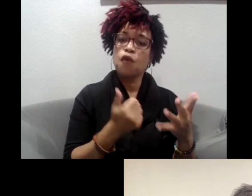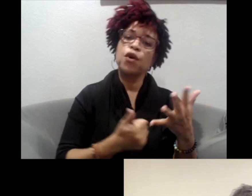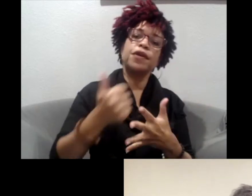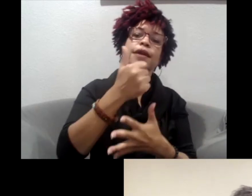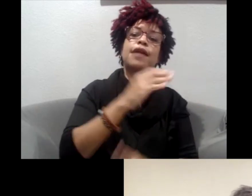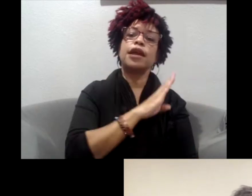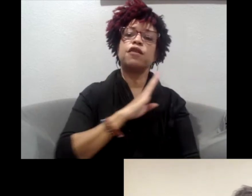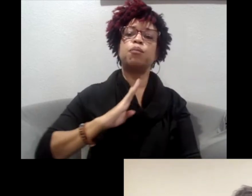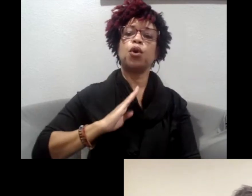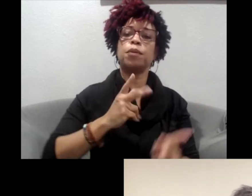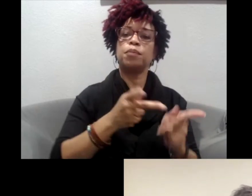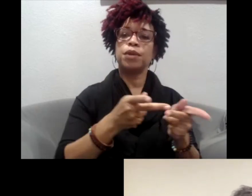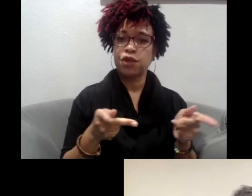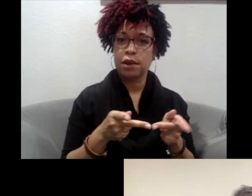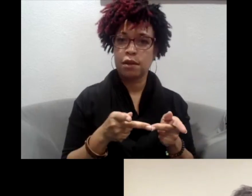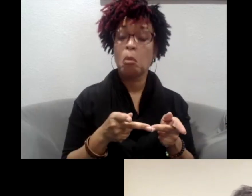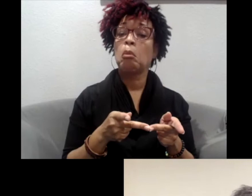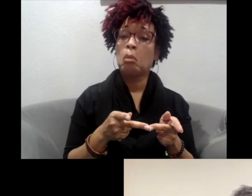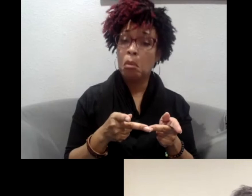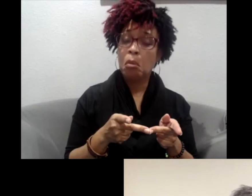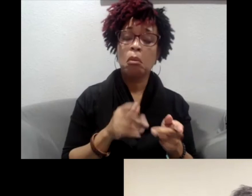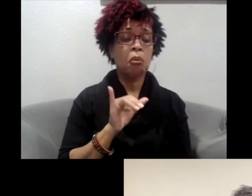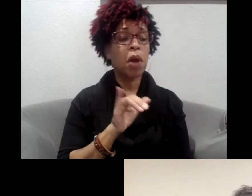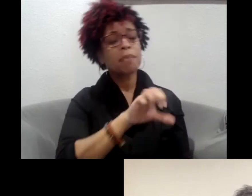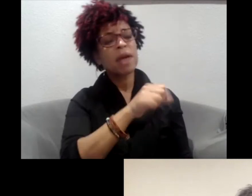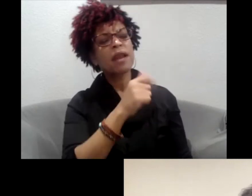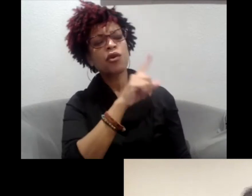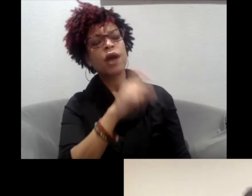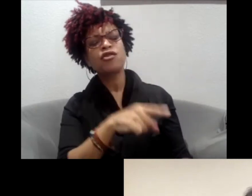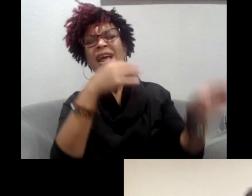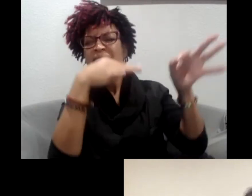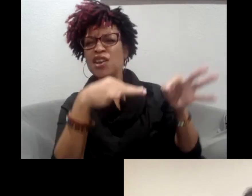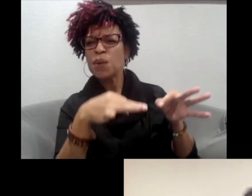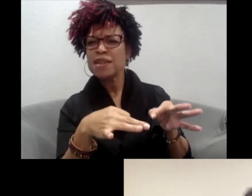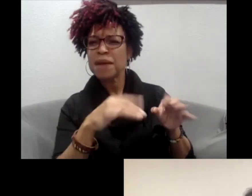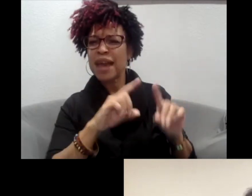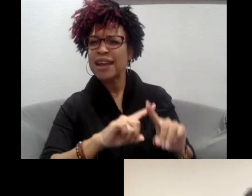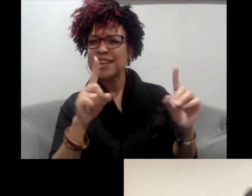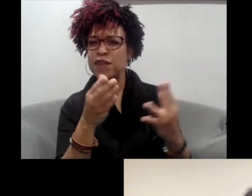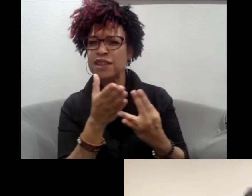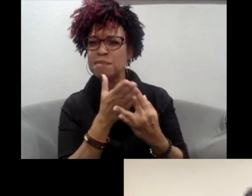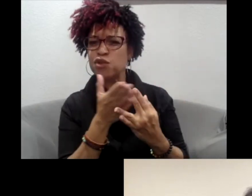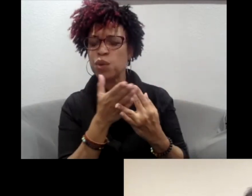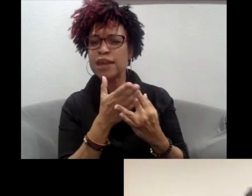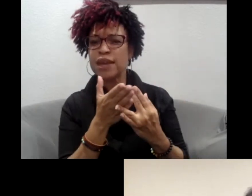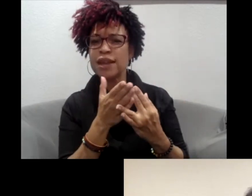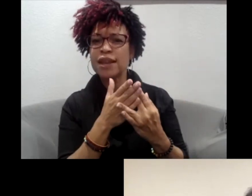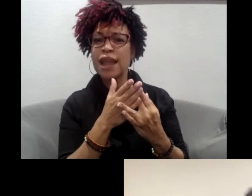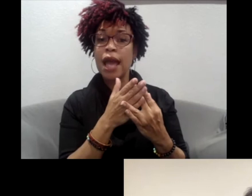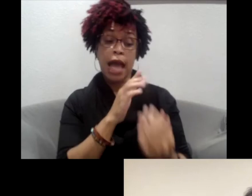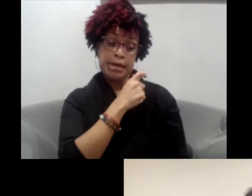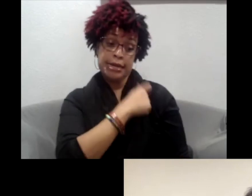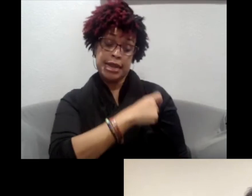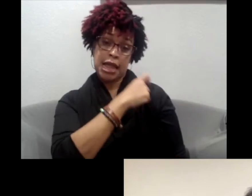position. Another question, can you explain, or is there a difference between a delegate who